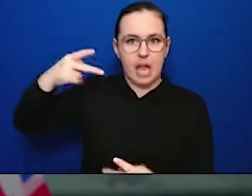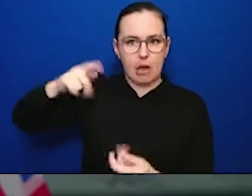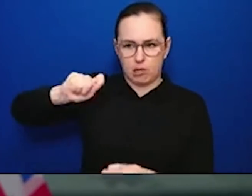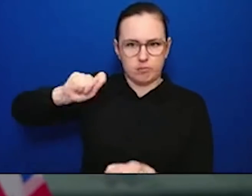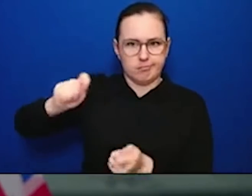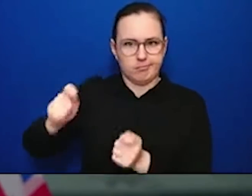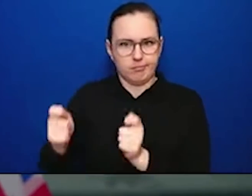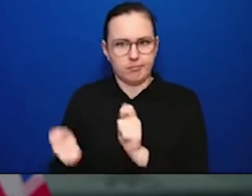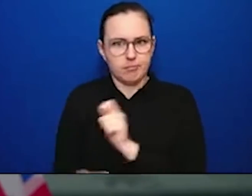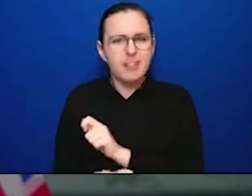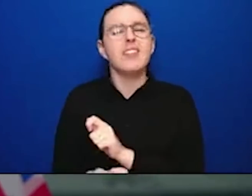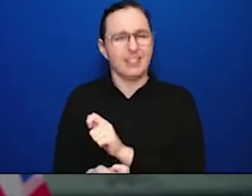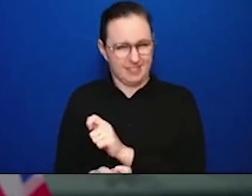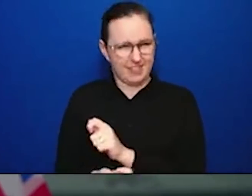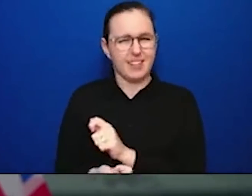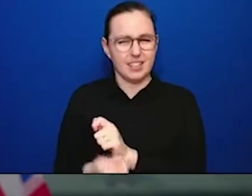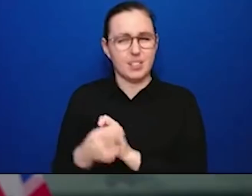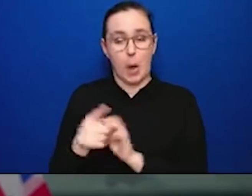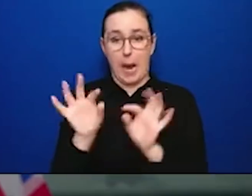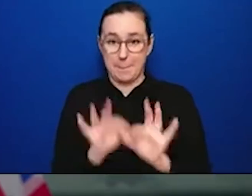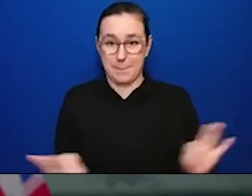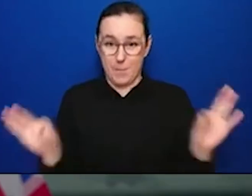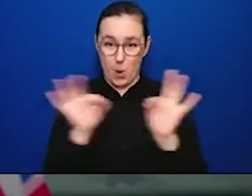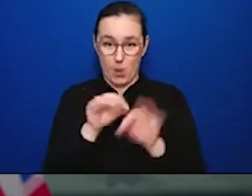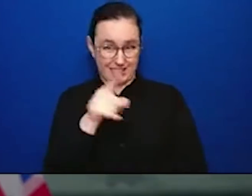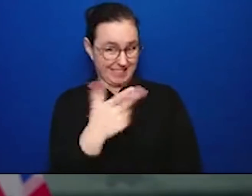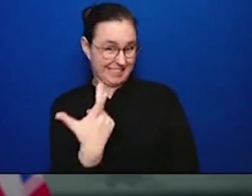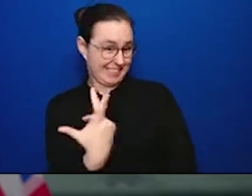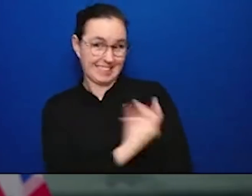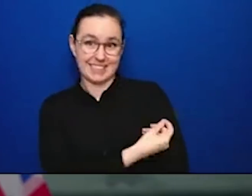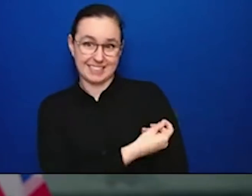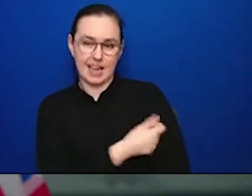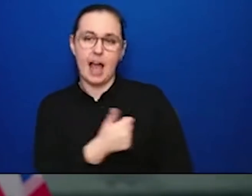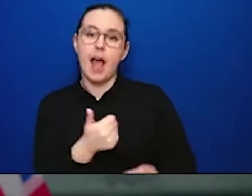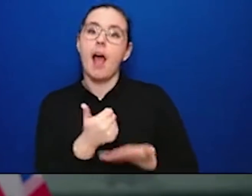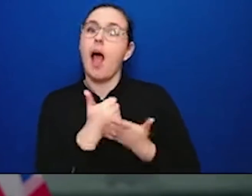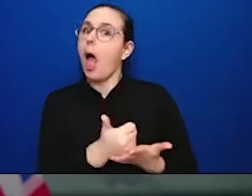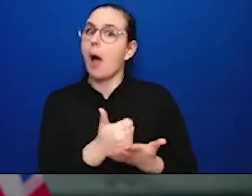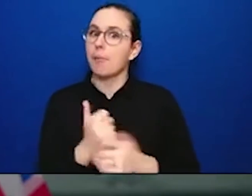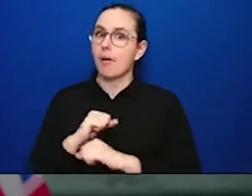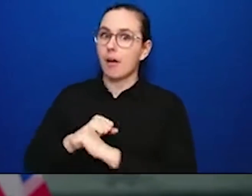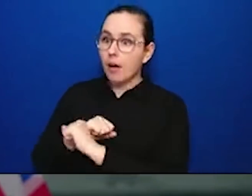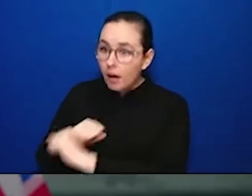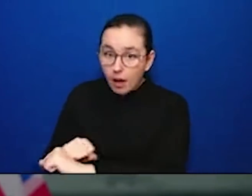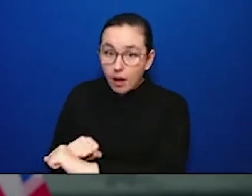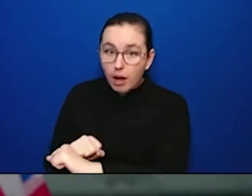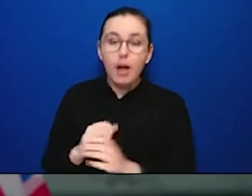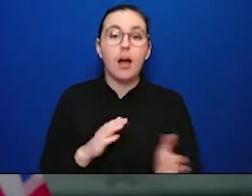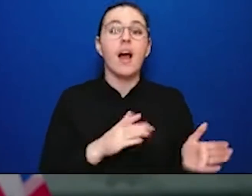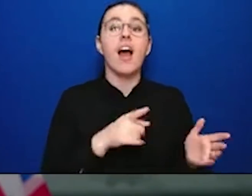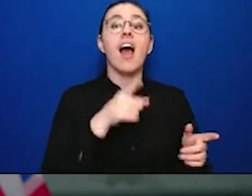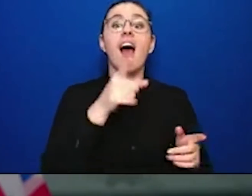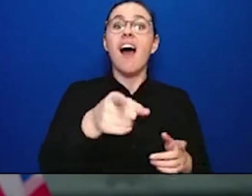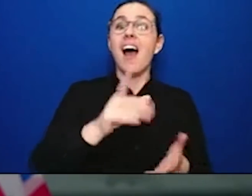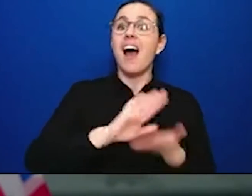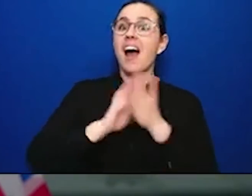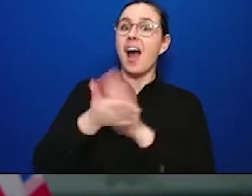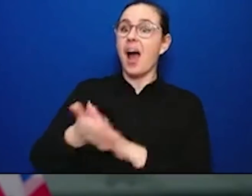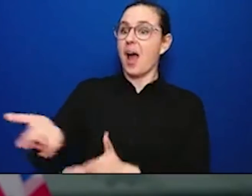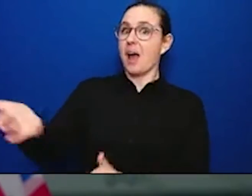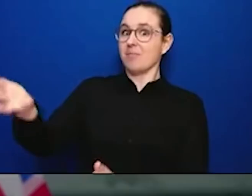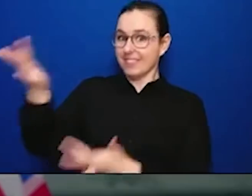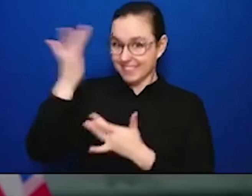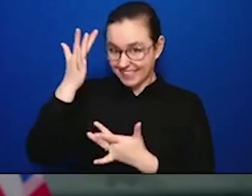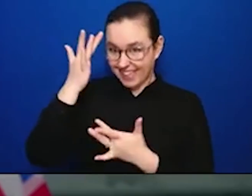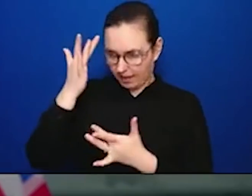be to different parts of the virus, which sometimes gives us a stronger response to different proteins in the virus. But we know